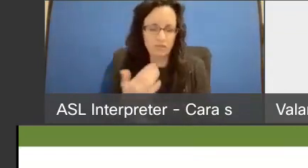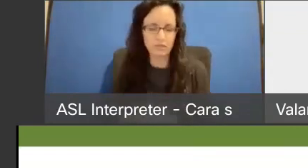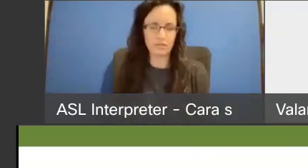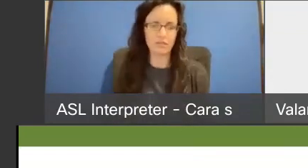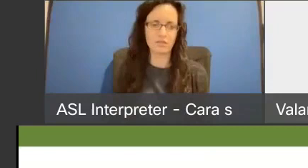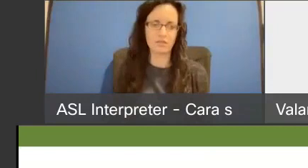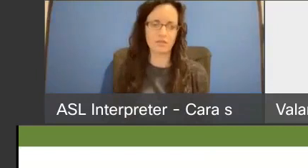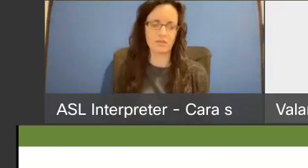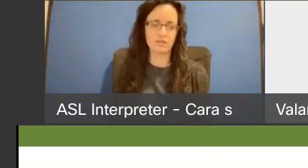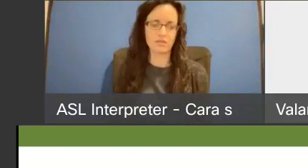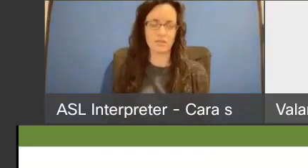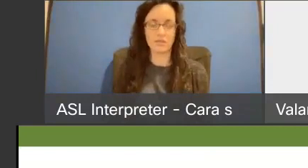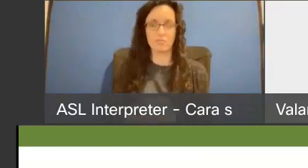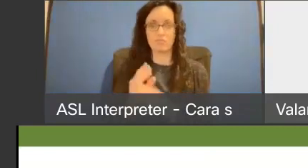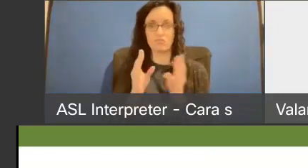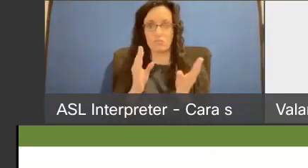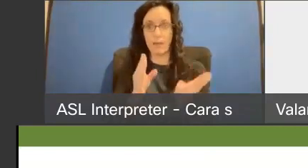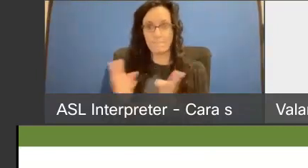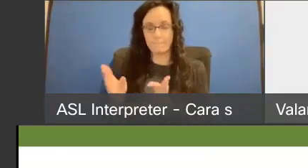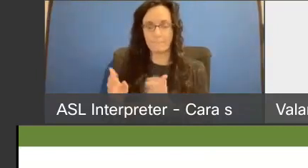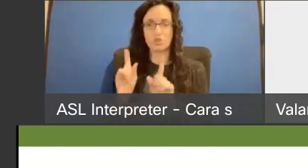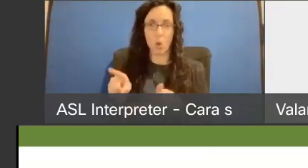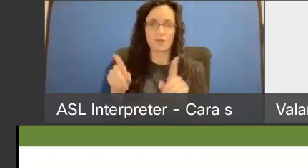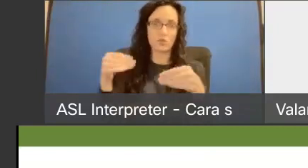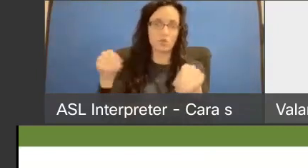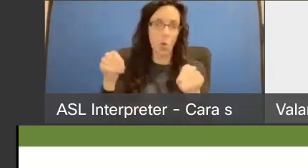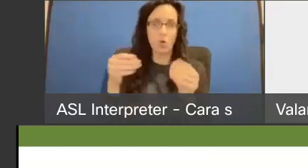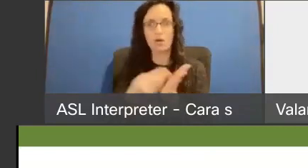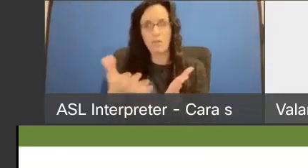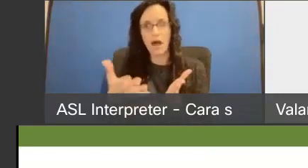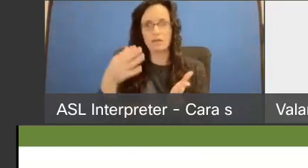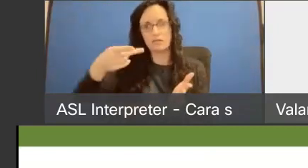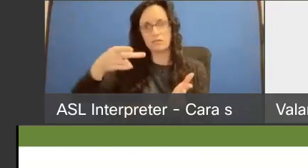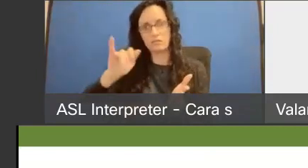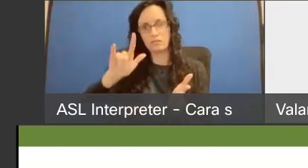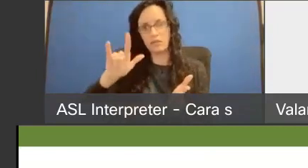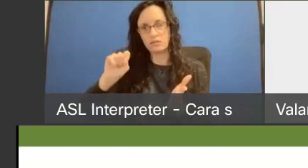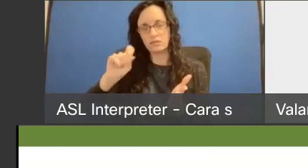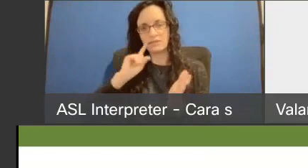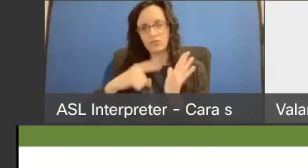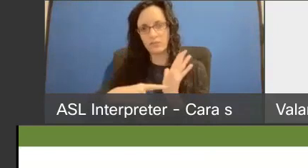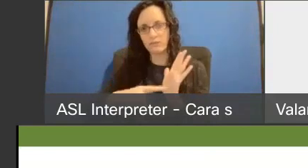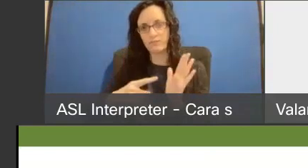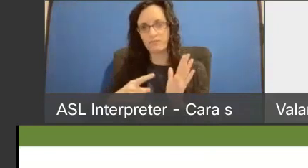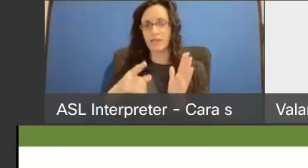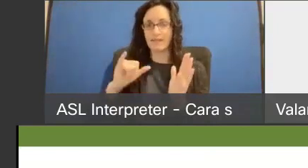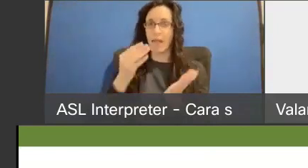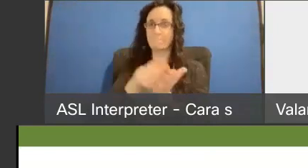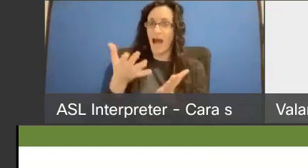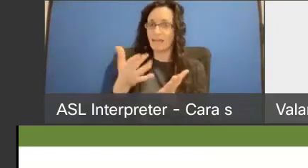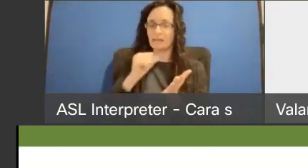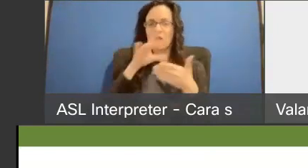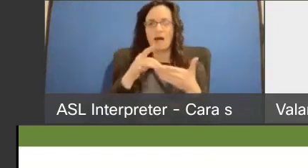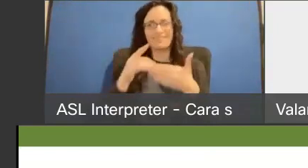But not the preparations, actually going to the store and buying the pills, for example, that action wouldn't lead to a death. It will